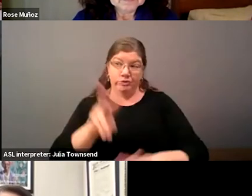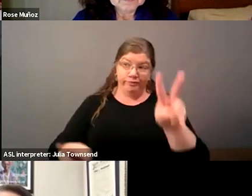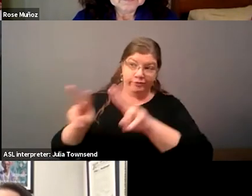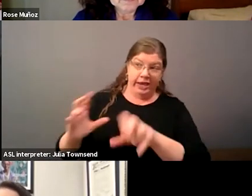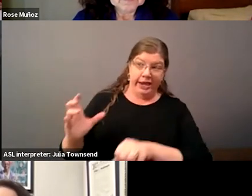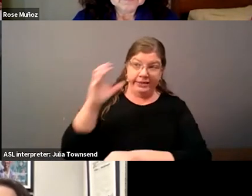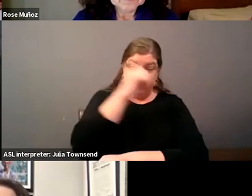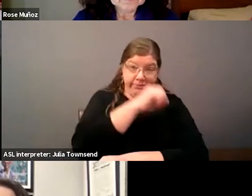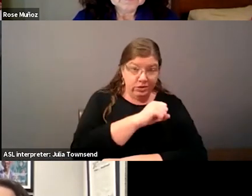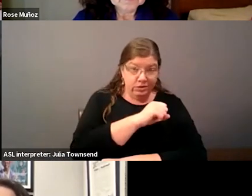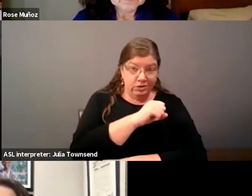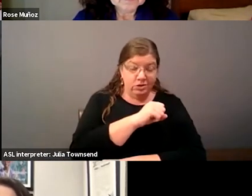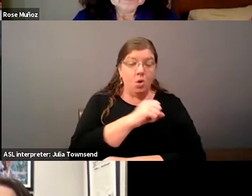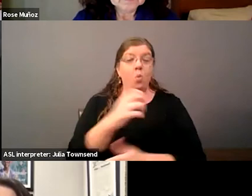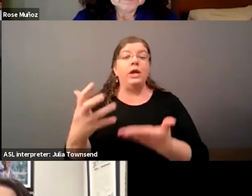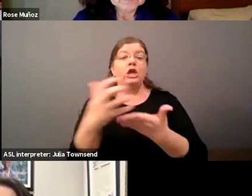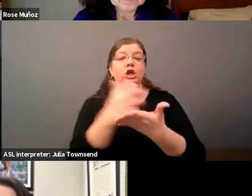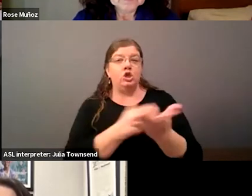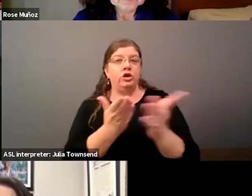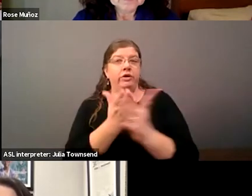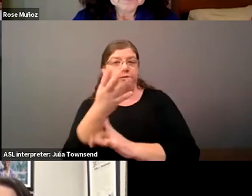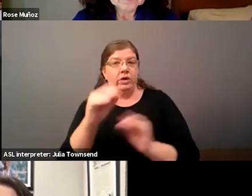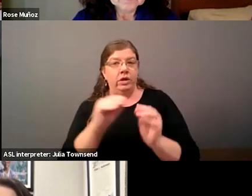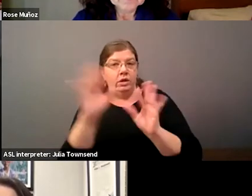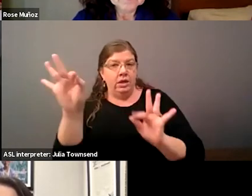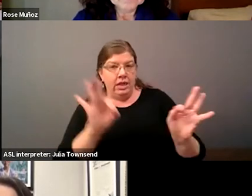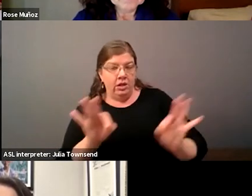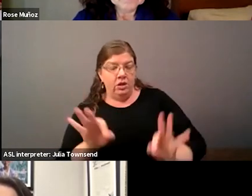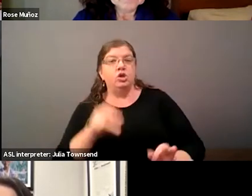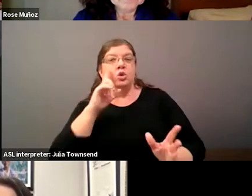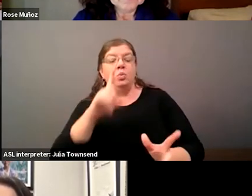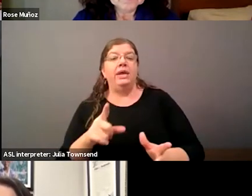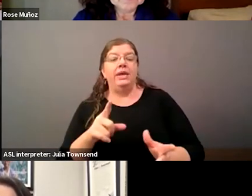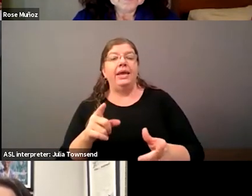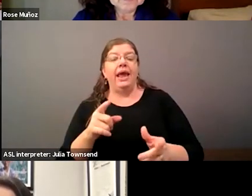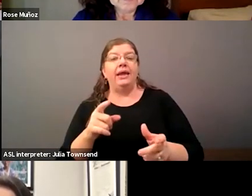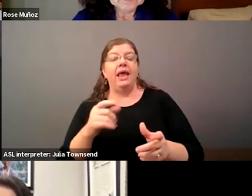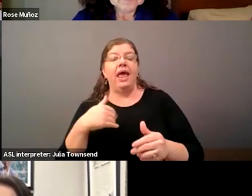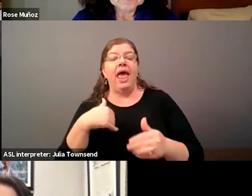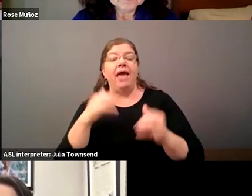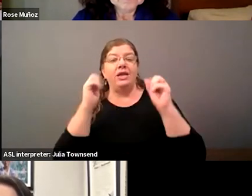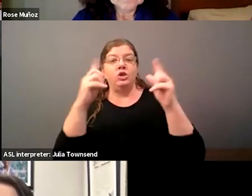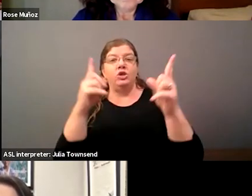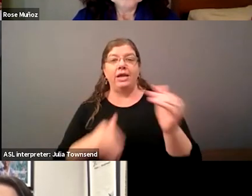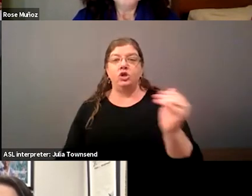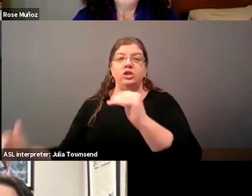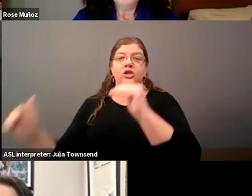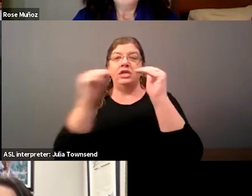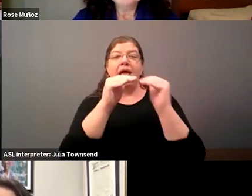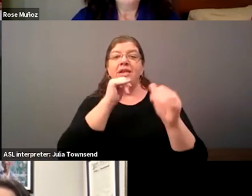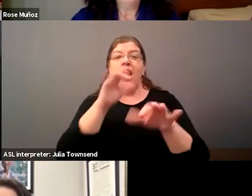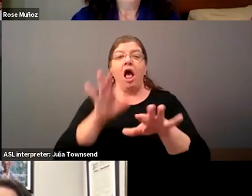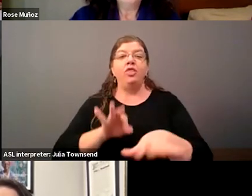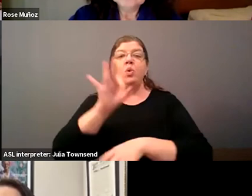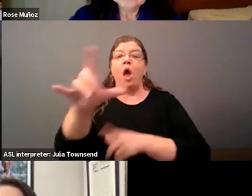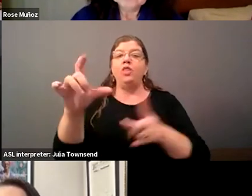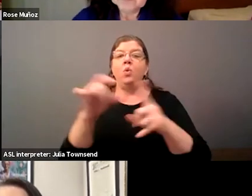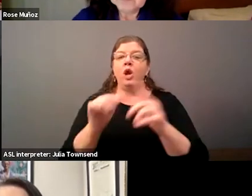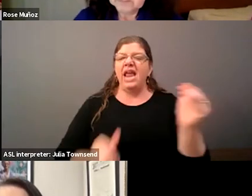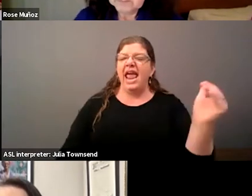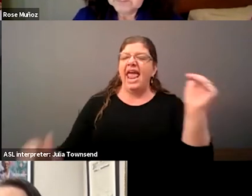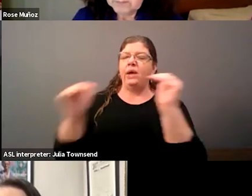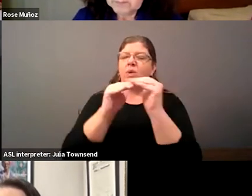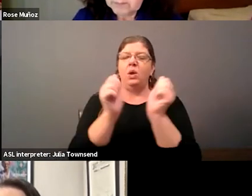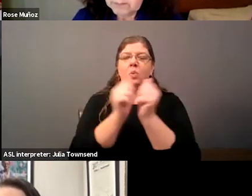we deserve transparency so we can ensure the resolution's commitment to educational justice and not throw around the word equity without really understanding what that